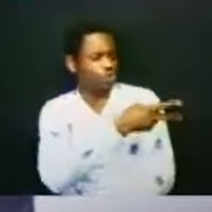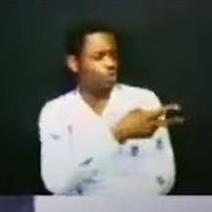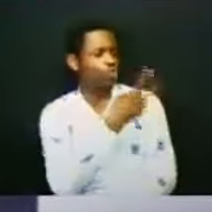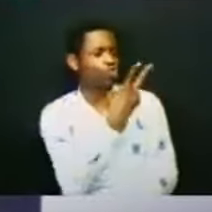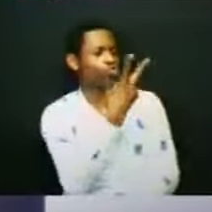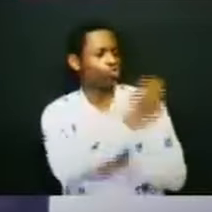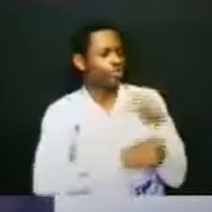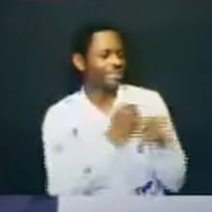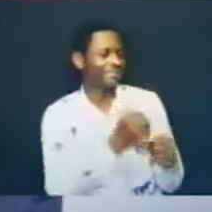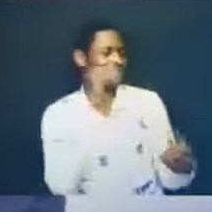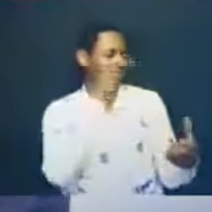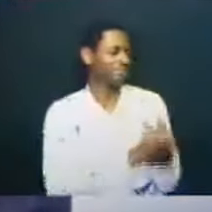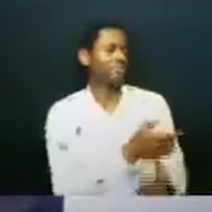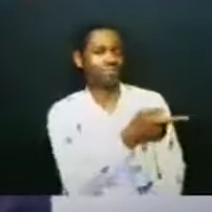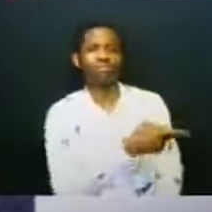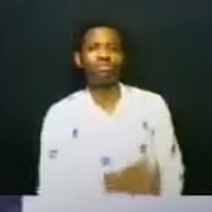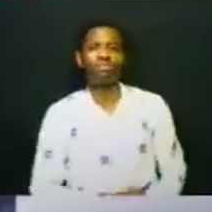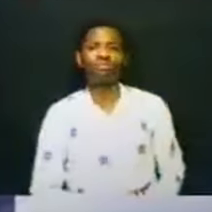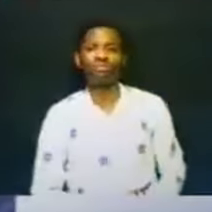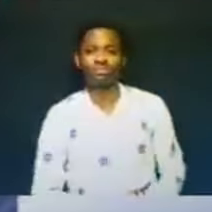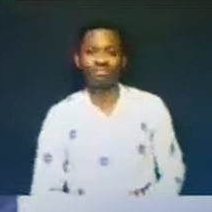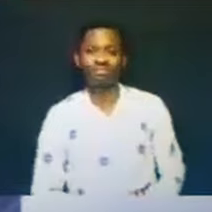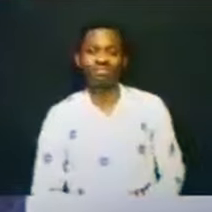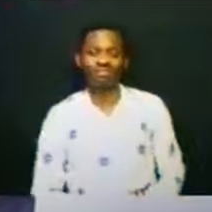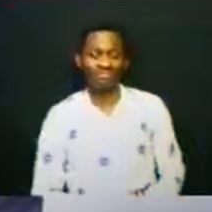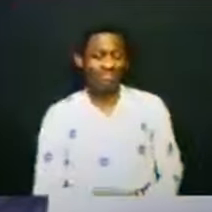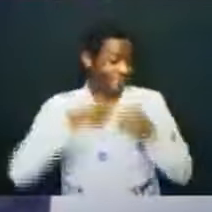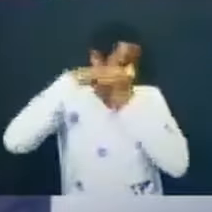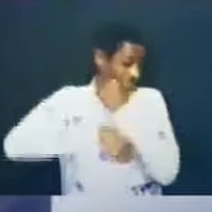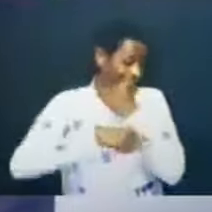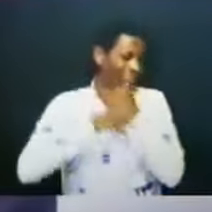marriage. I'll give you the details later.